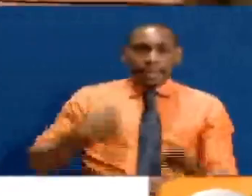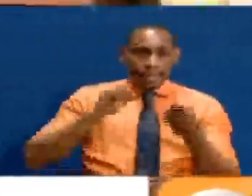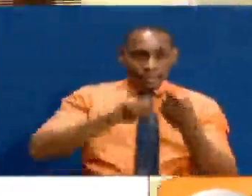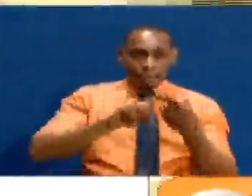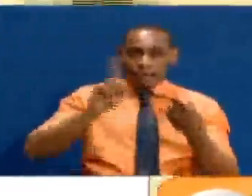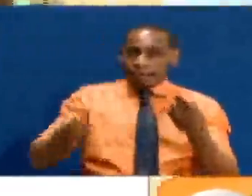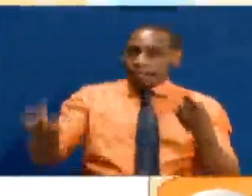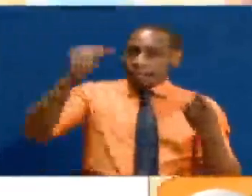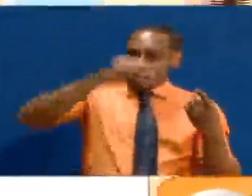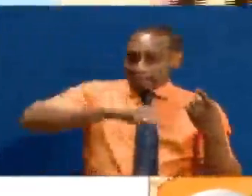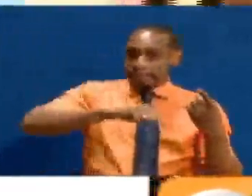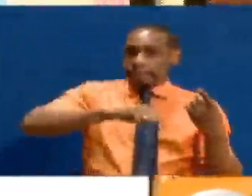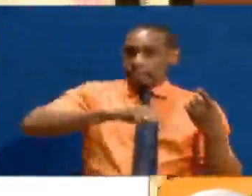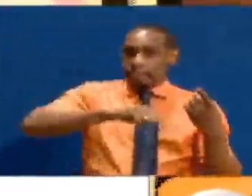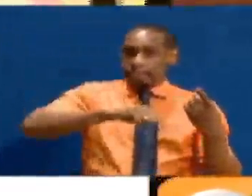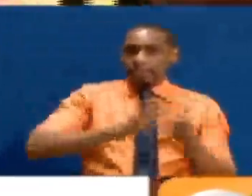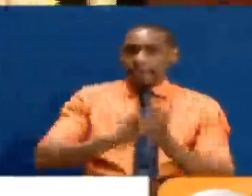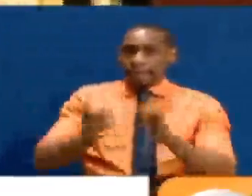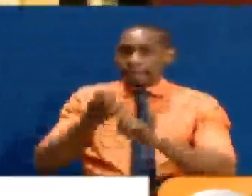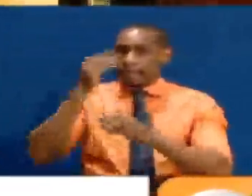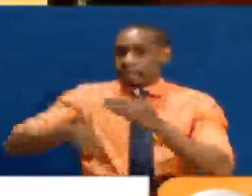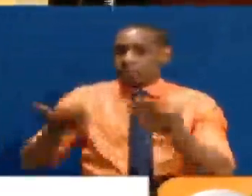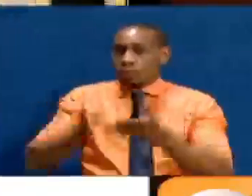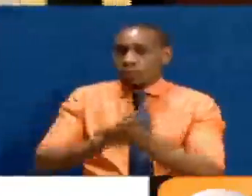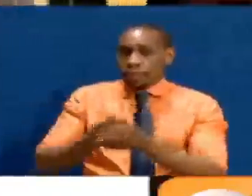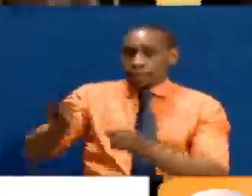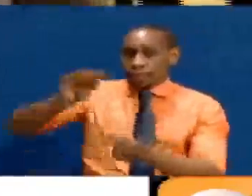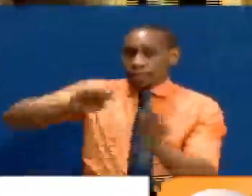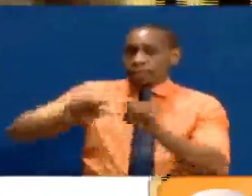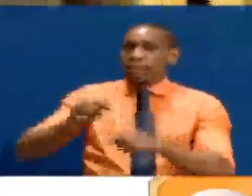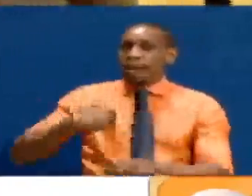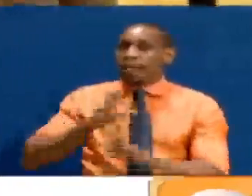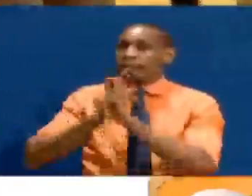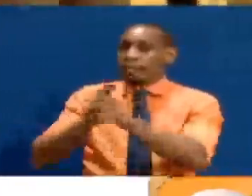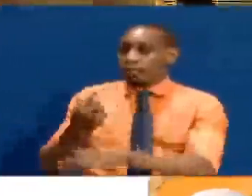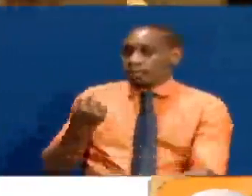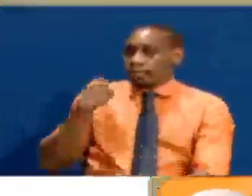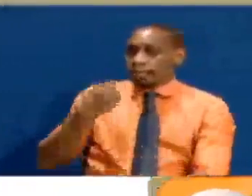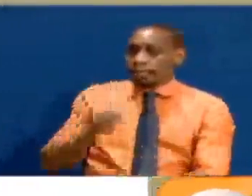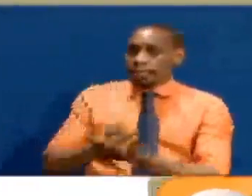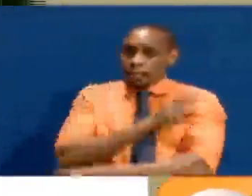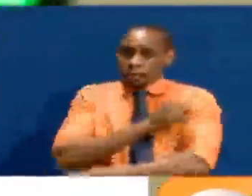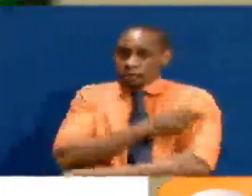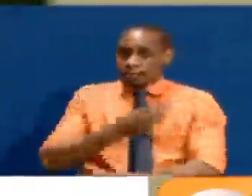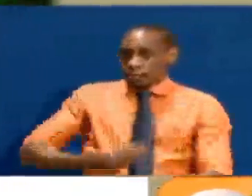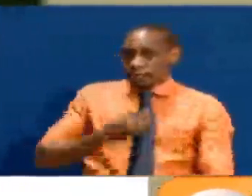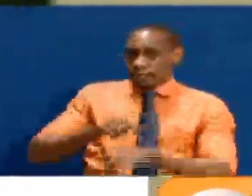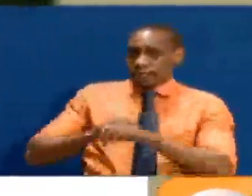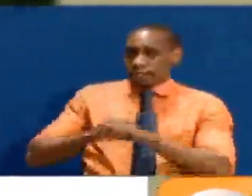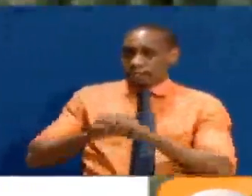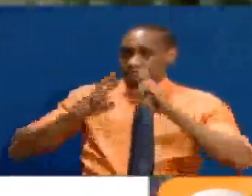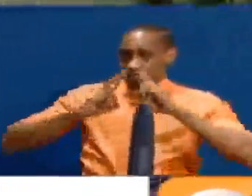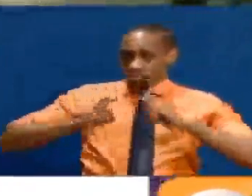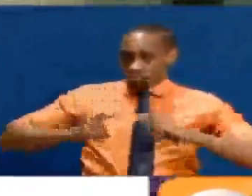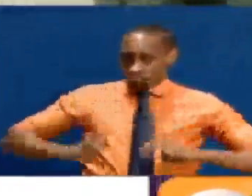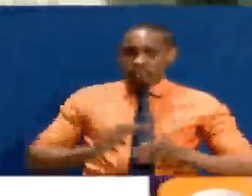come to the Her first stop is the lab to get results from yesterday's clinic day when they checked her